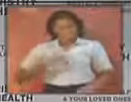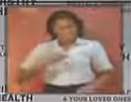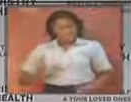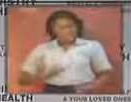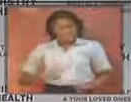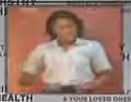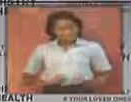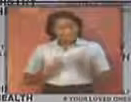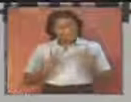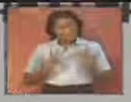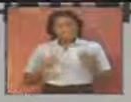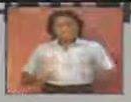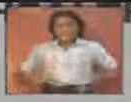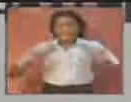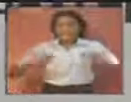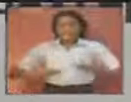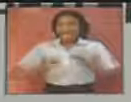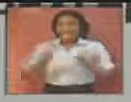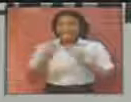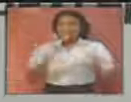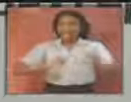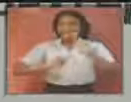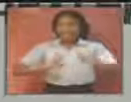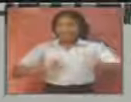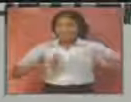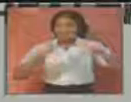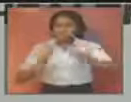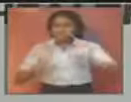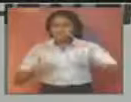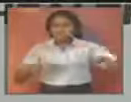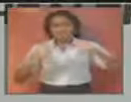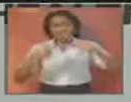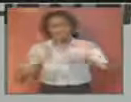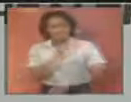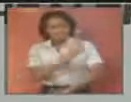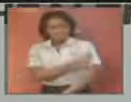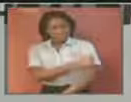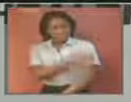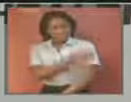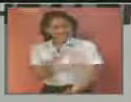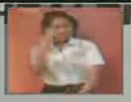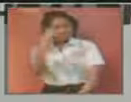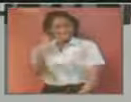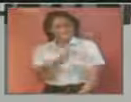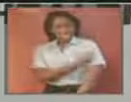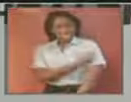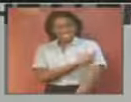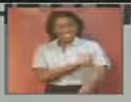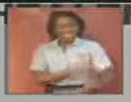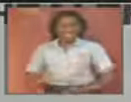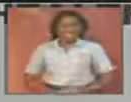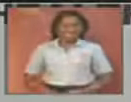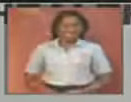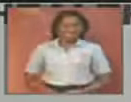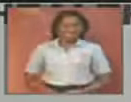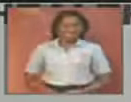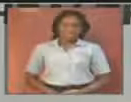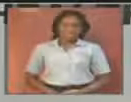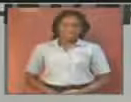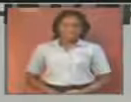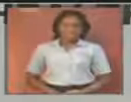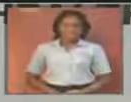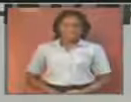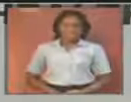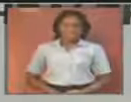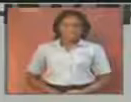the increase in uptake that the ERHA is experiencing for the COVID-19 vaccine. Just to alert